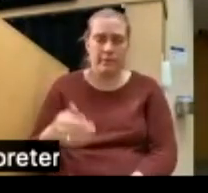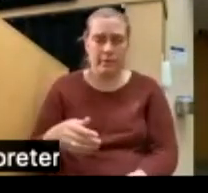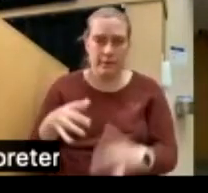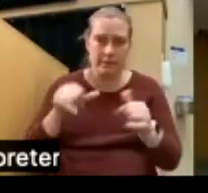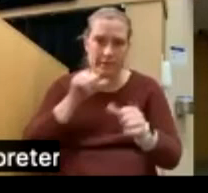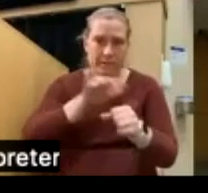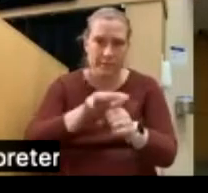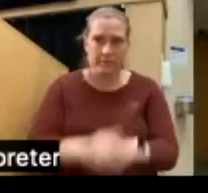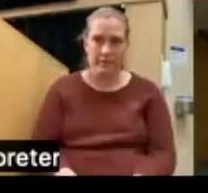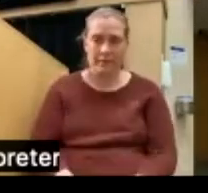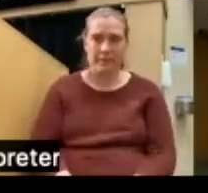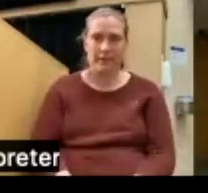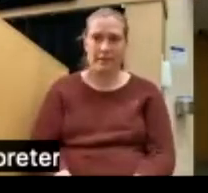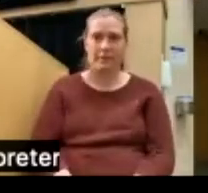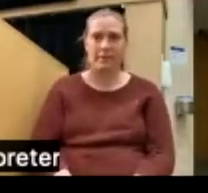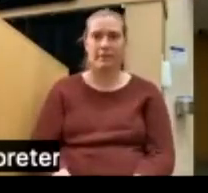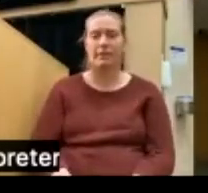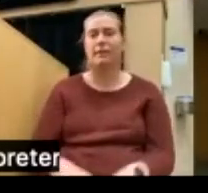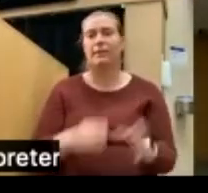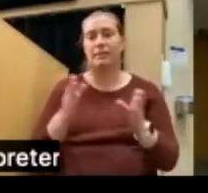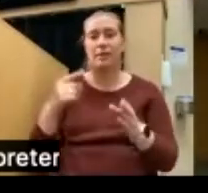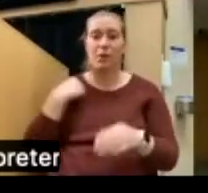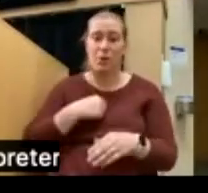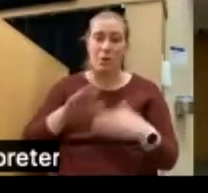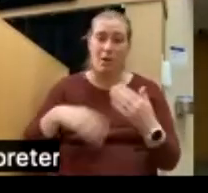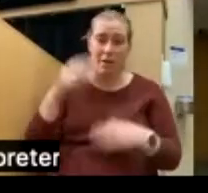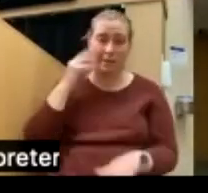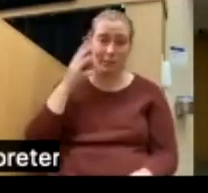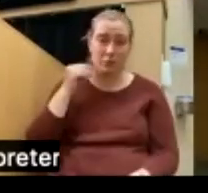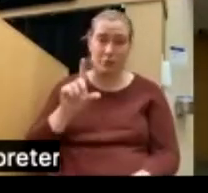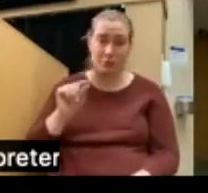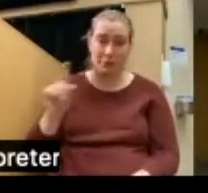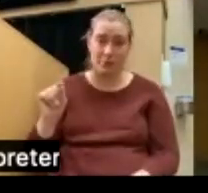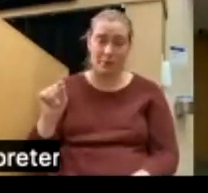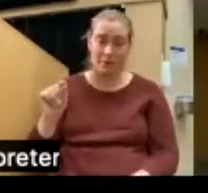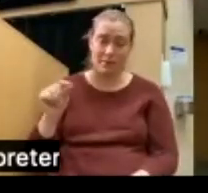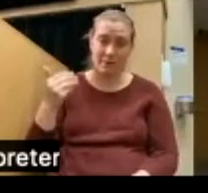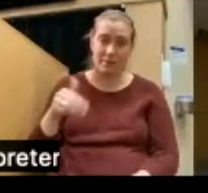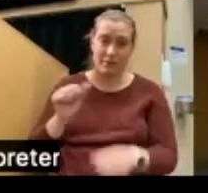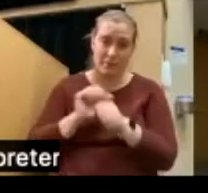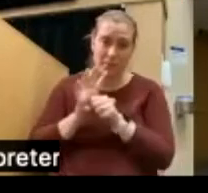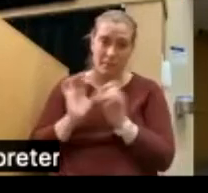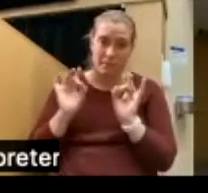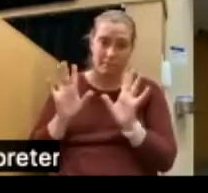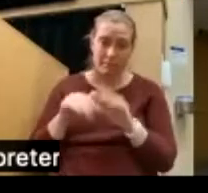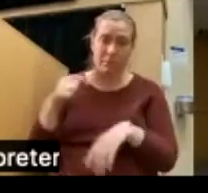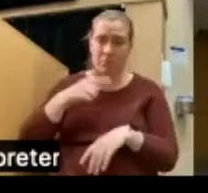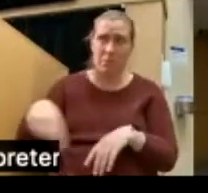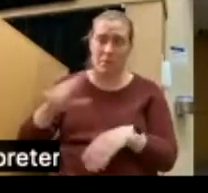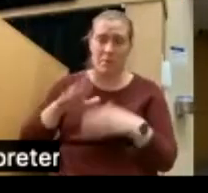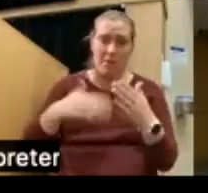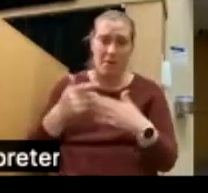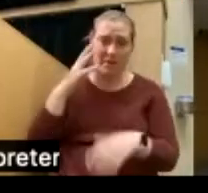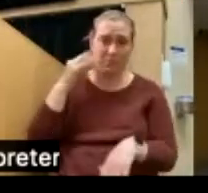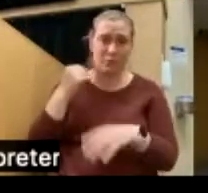And then, of course, we all got 2020. We experienced the pandemic. All of us experienced loss